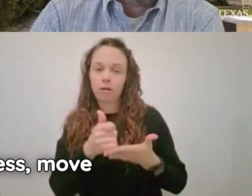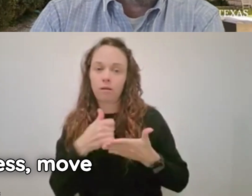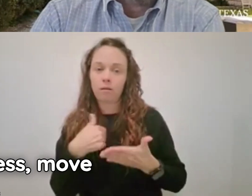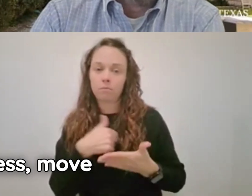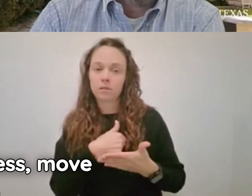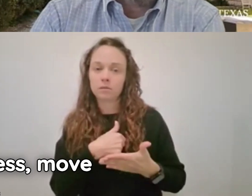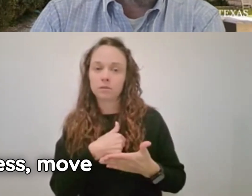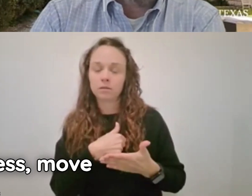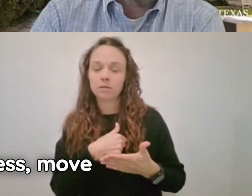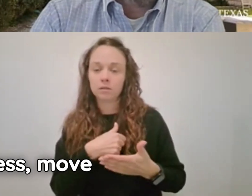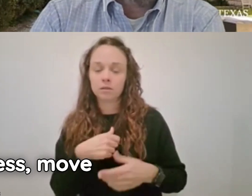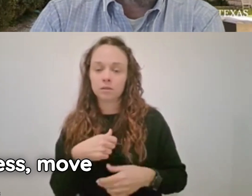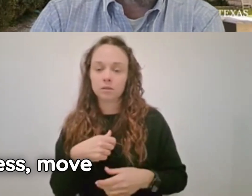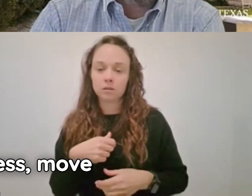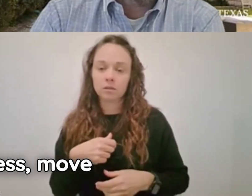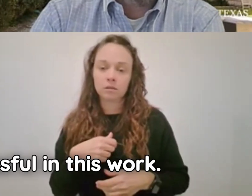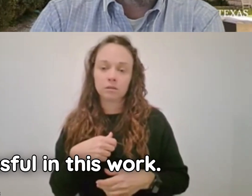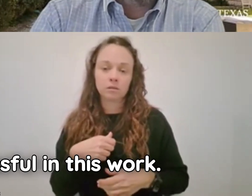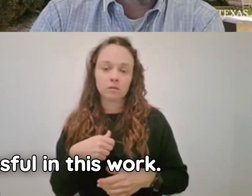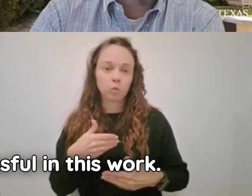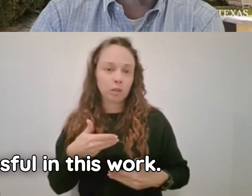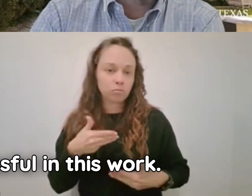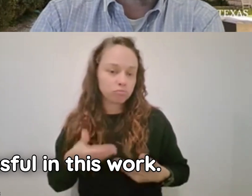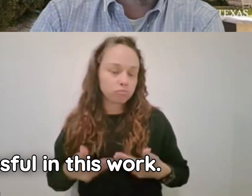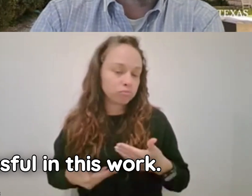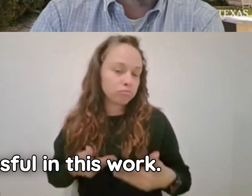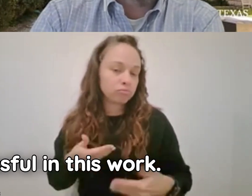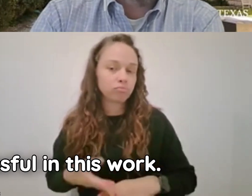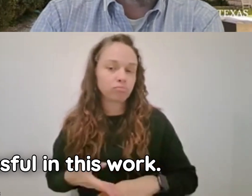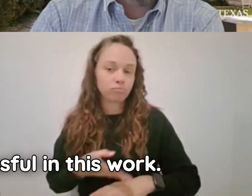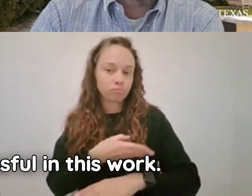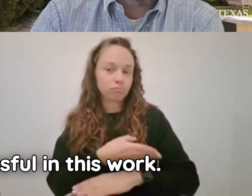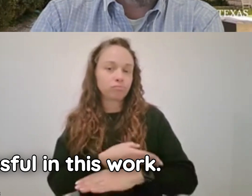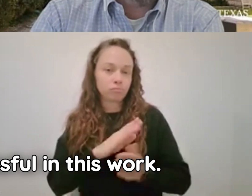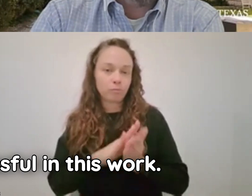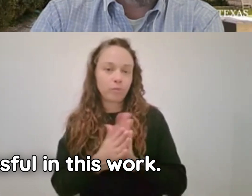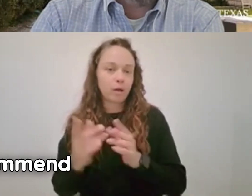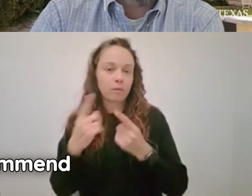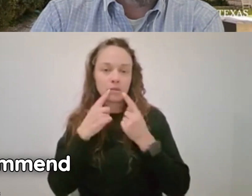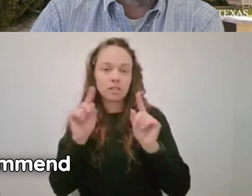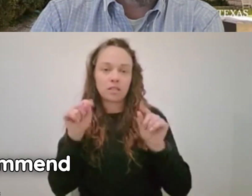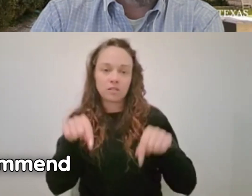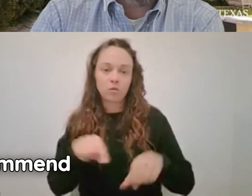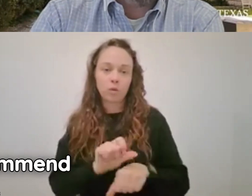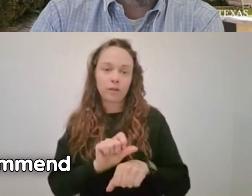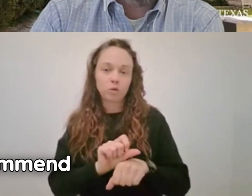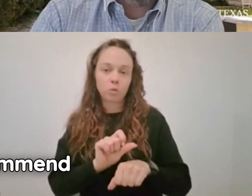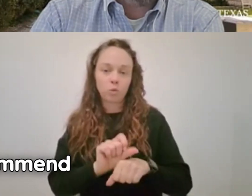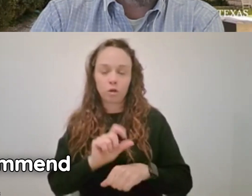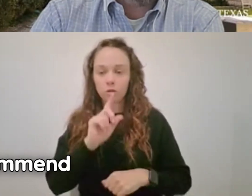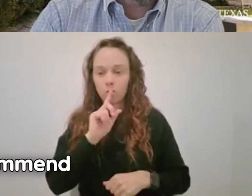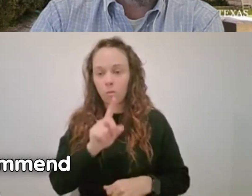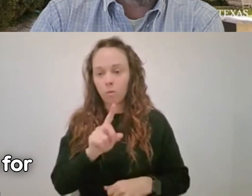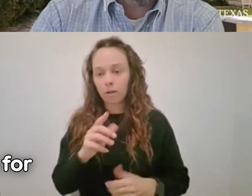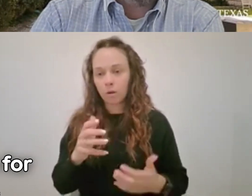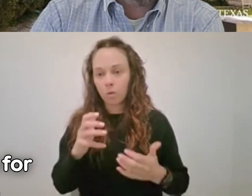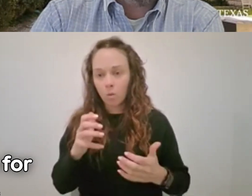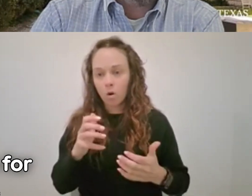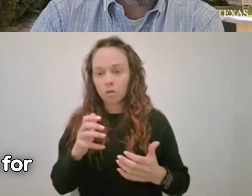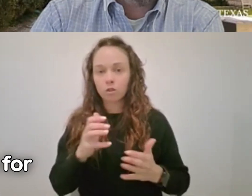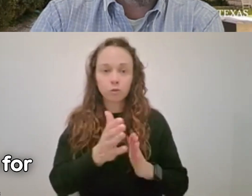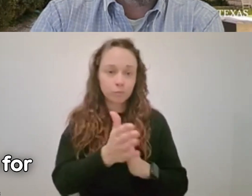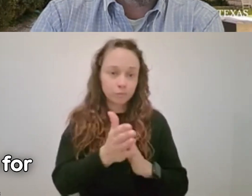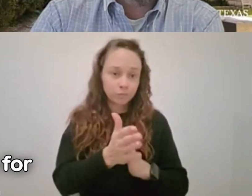us progress, move forward, and be successful in this work. So I want to commend